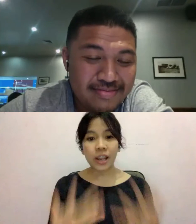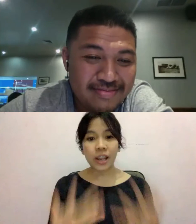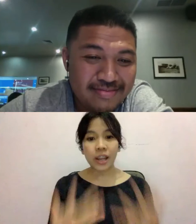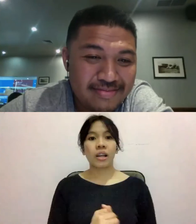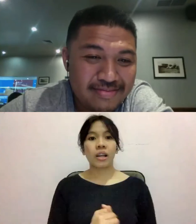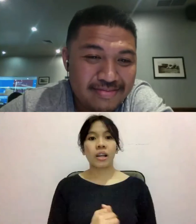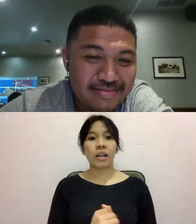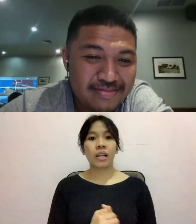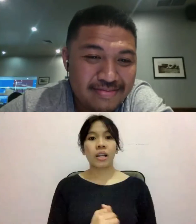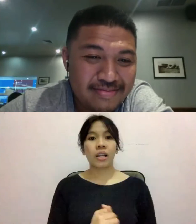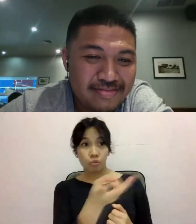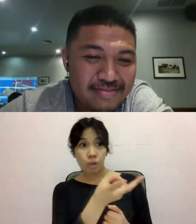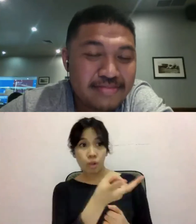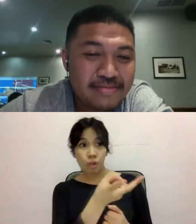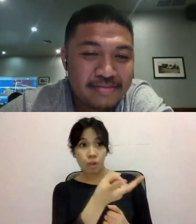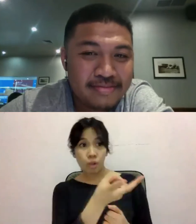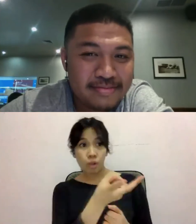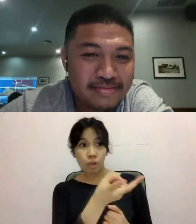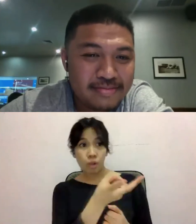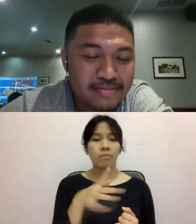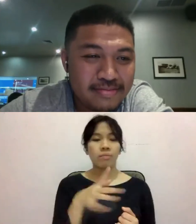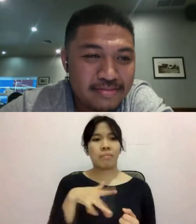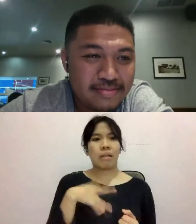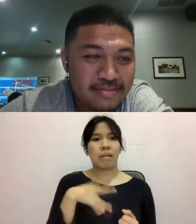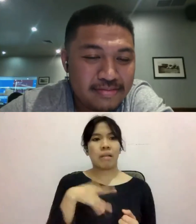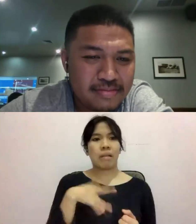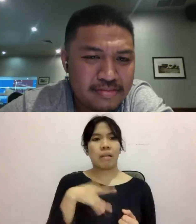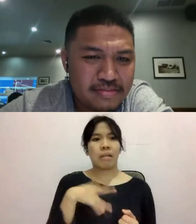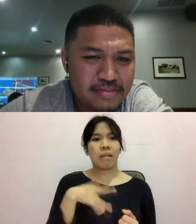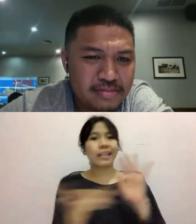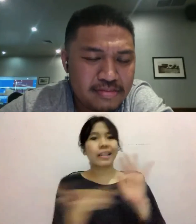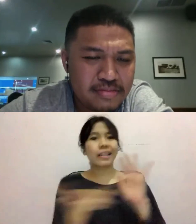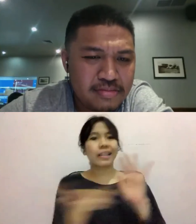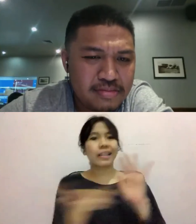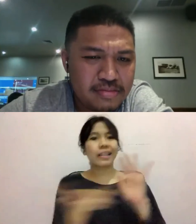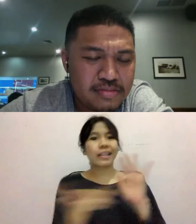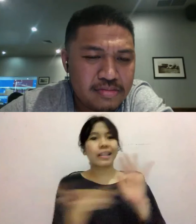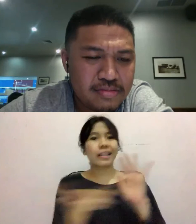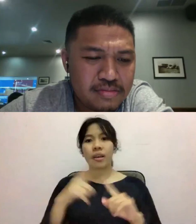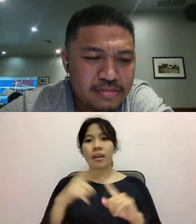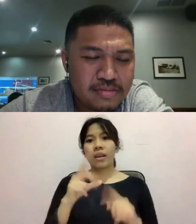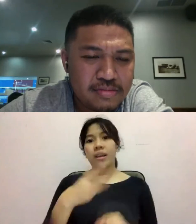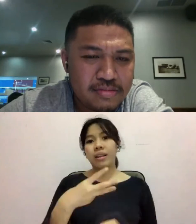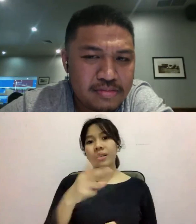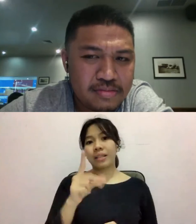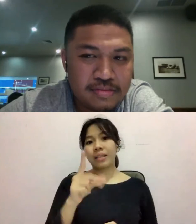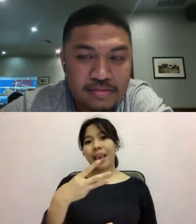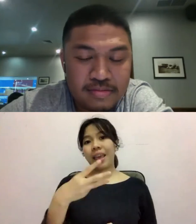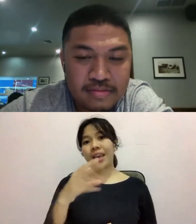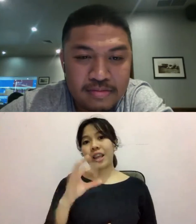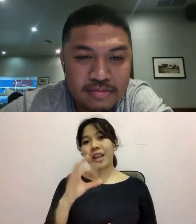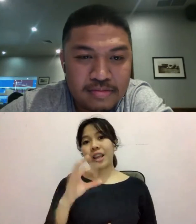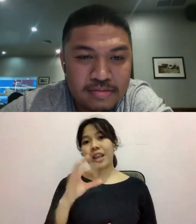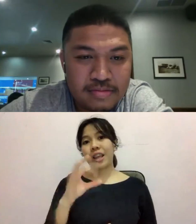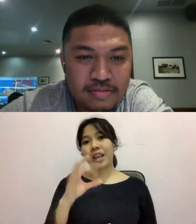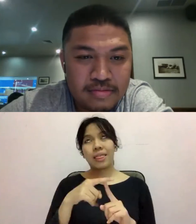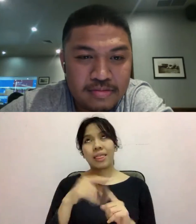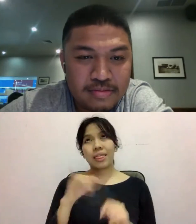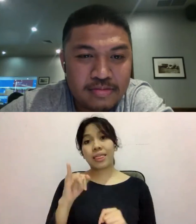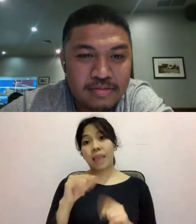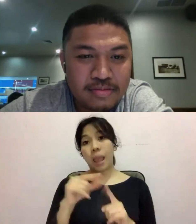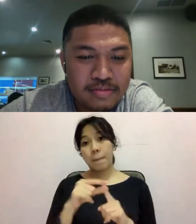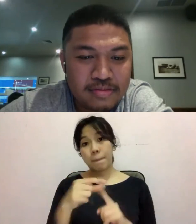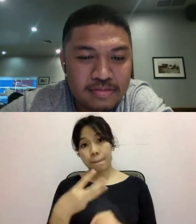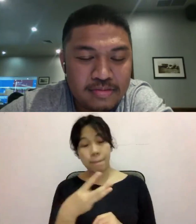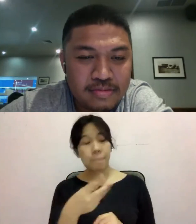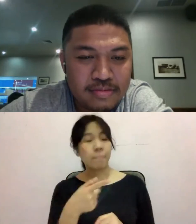gender stereotype has a lot of connections to how we interpret love or